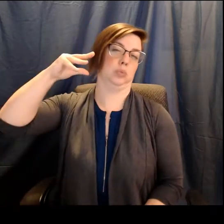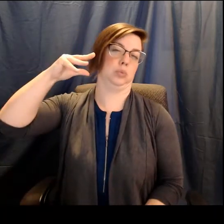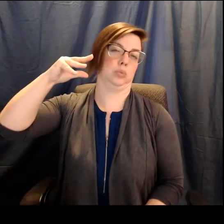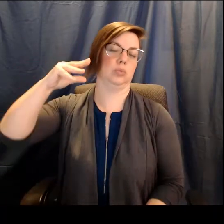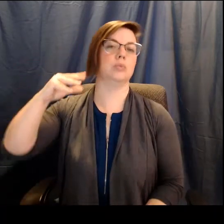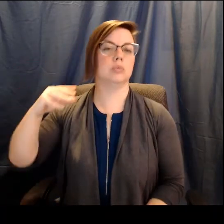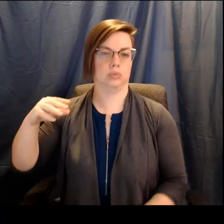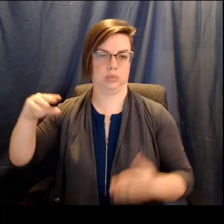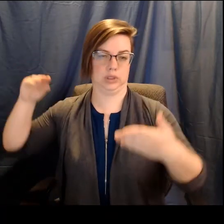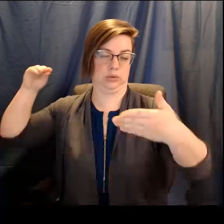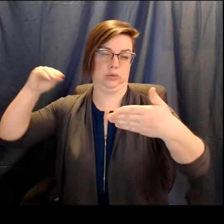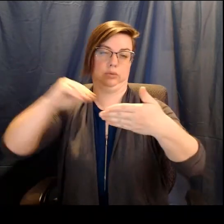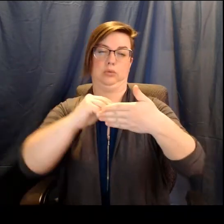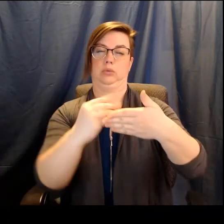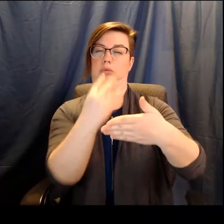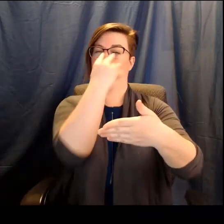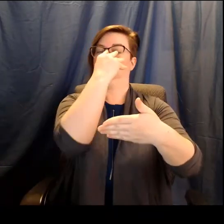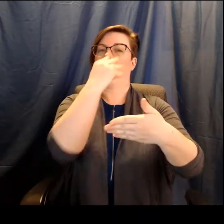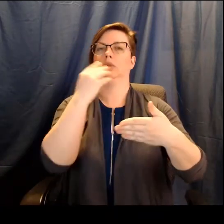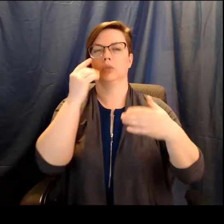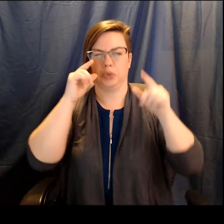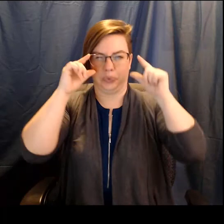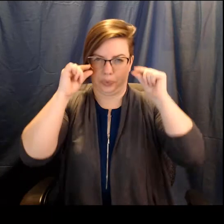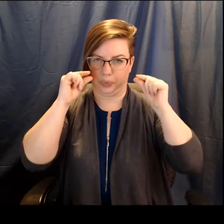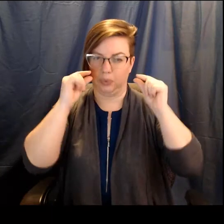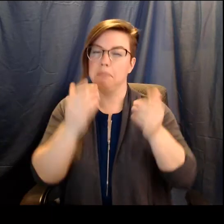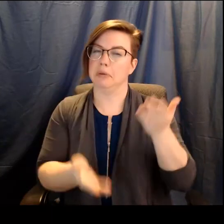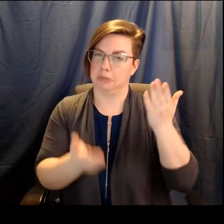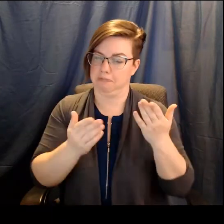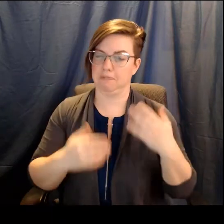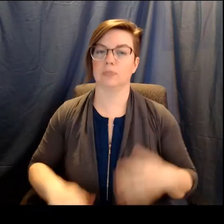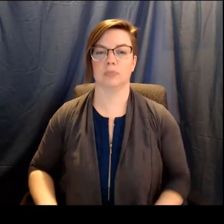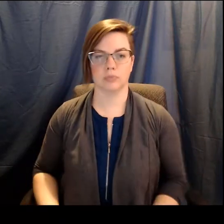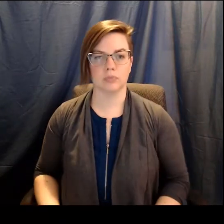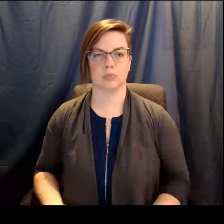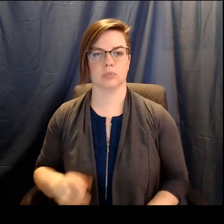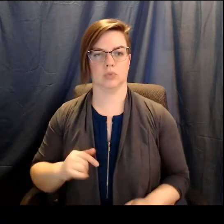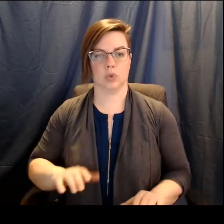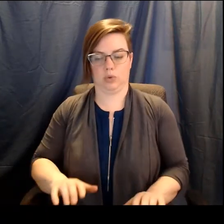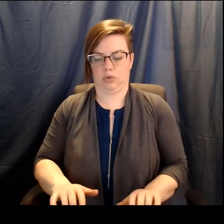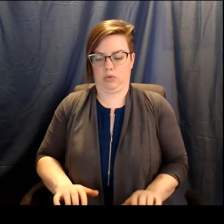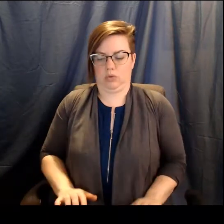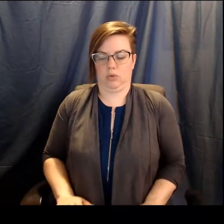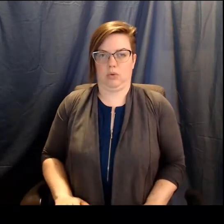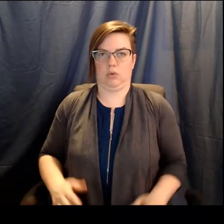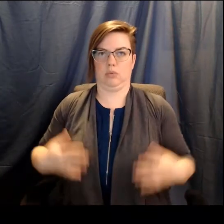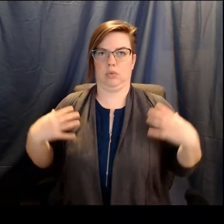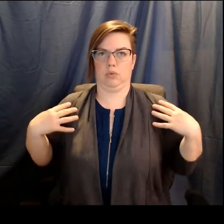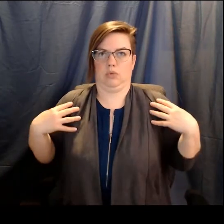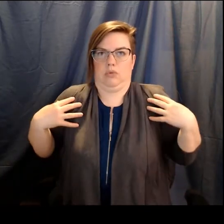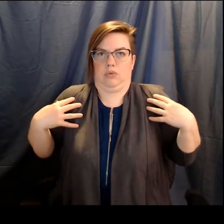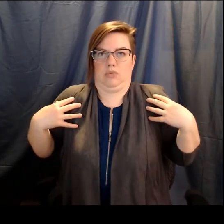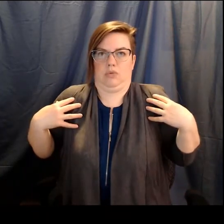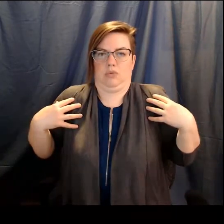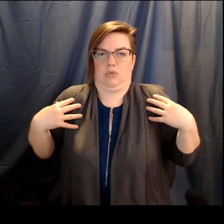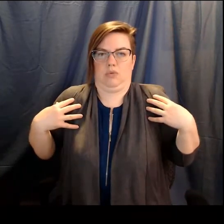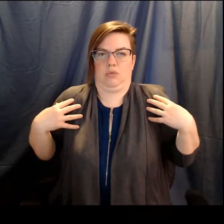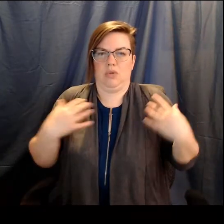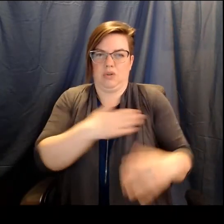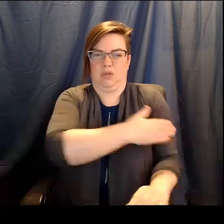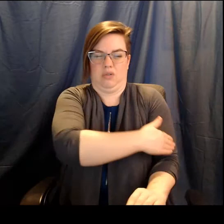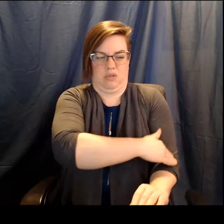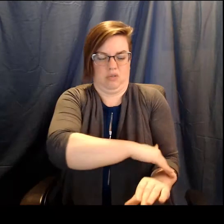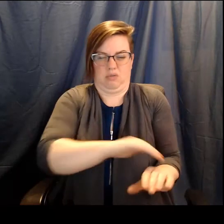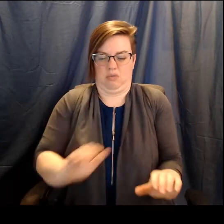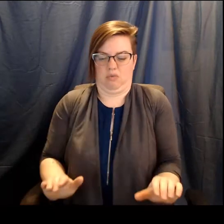Her shoulders, she's having to adjust, probably shrug her shoulders to get to the right position she wants to be in for her laptop, right? The entire arm is not really in a